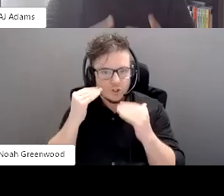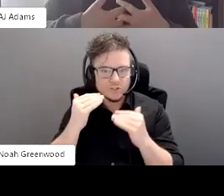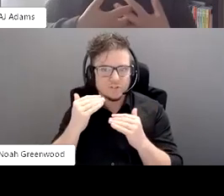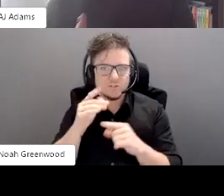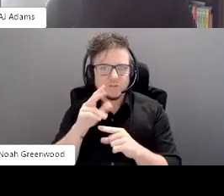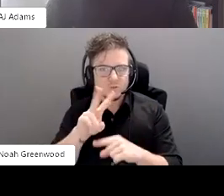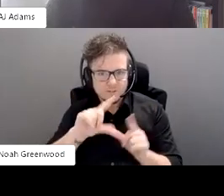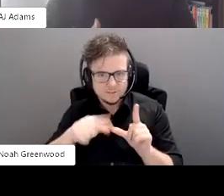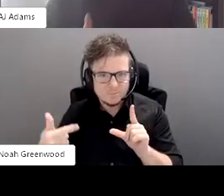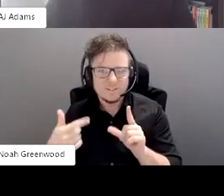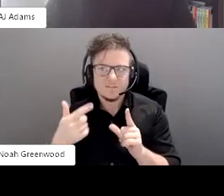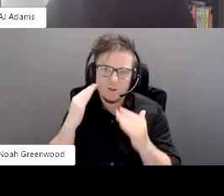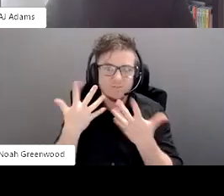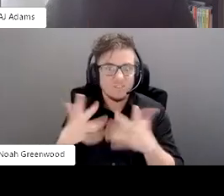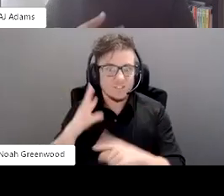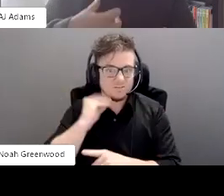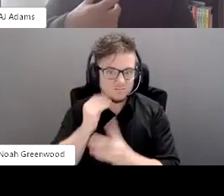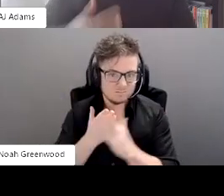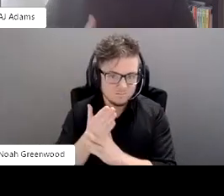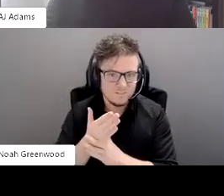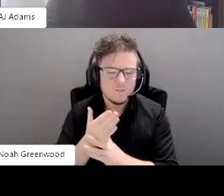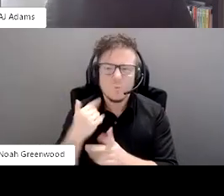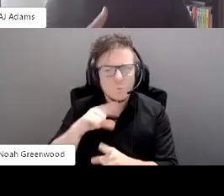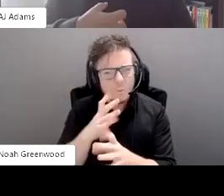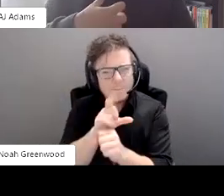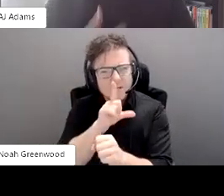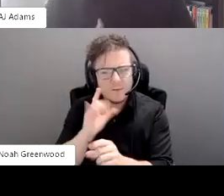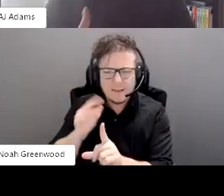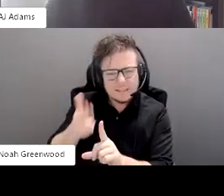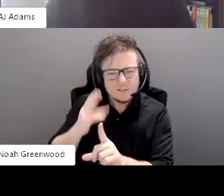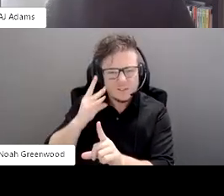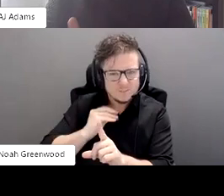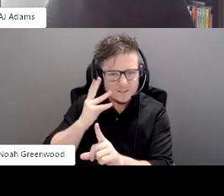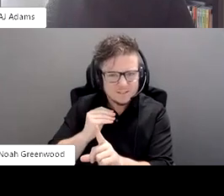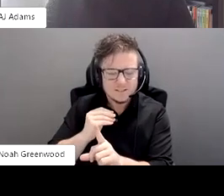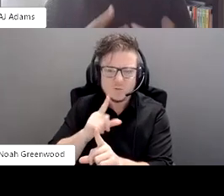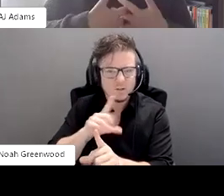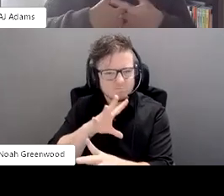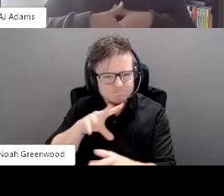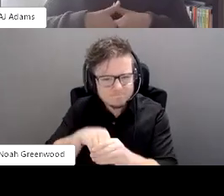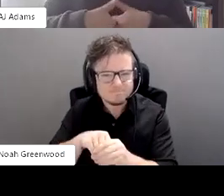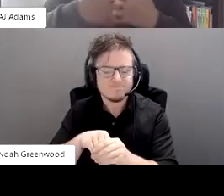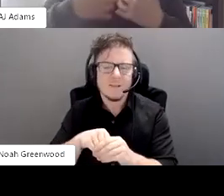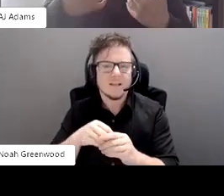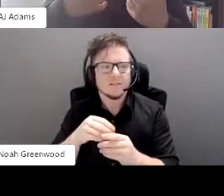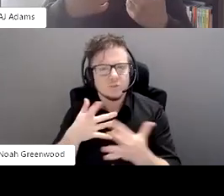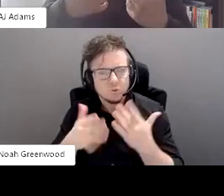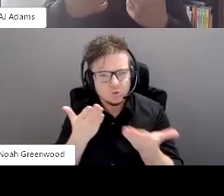through, making sure those histories and experiences are core parts of healthcare and social service training, so they